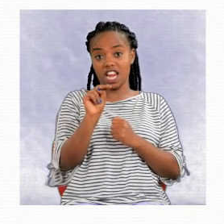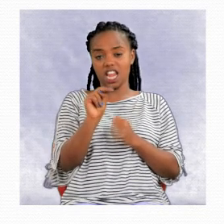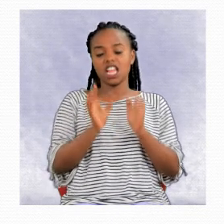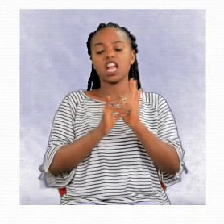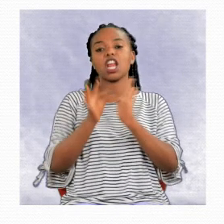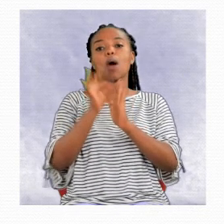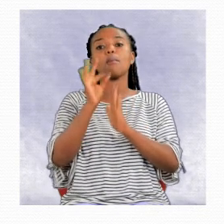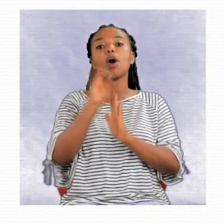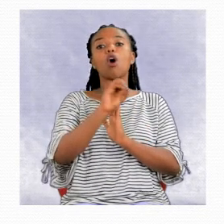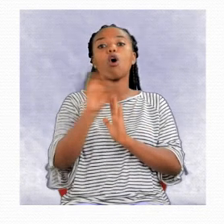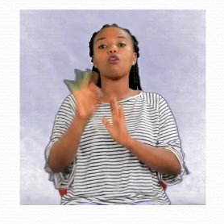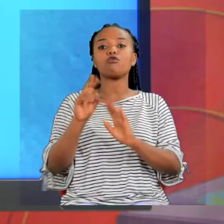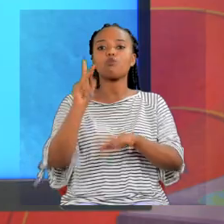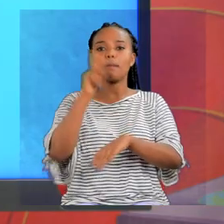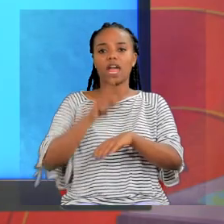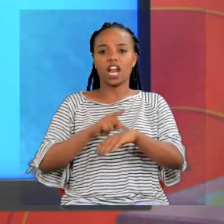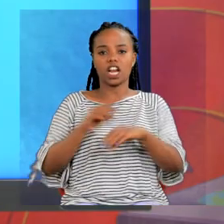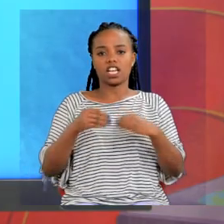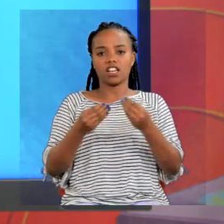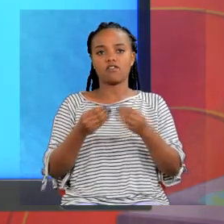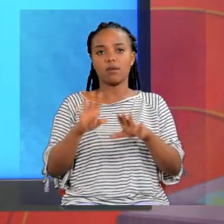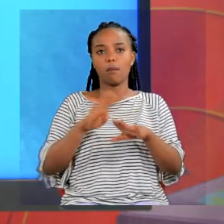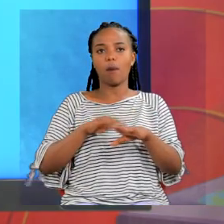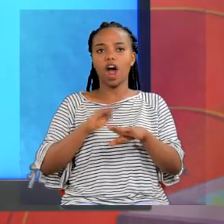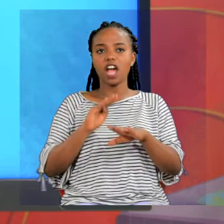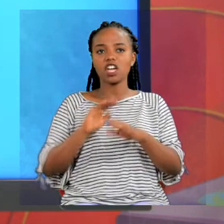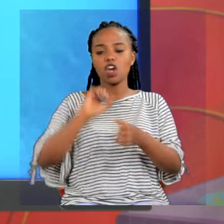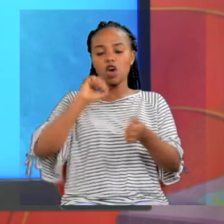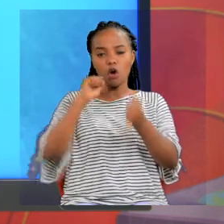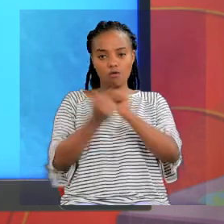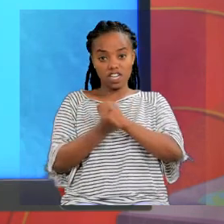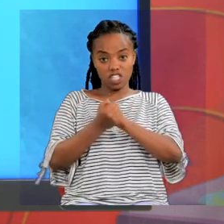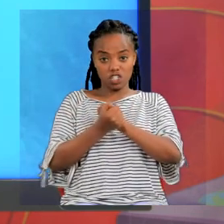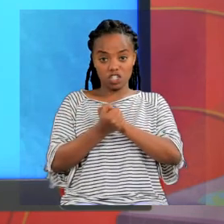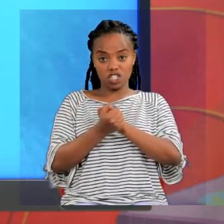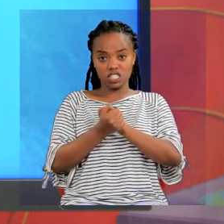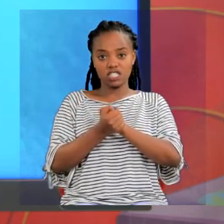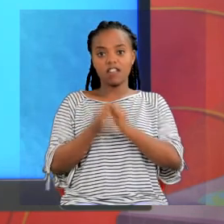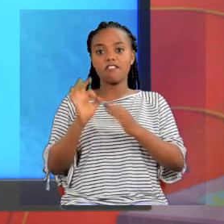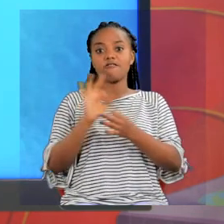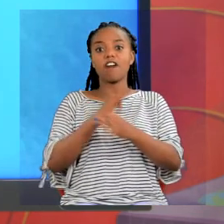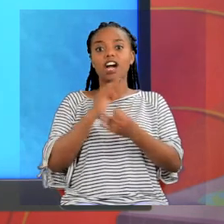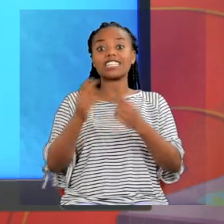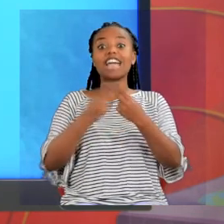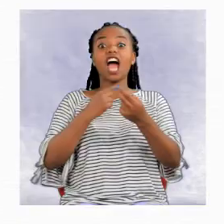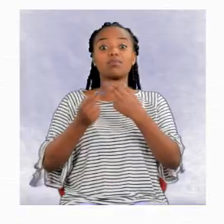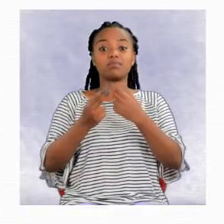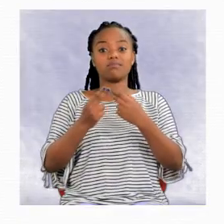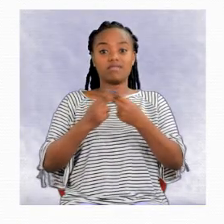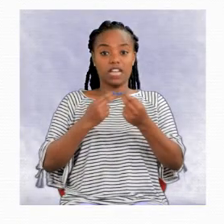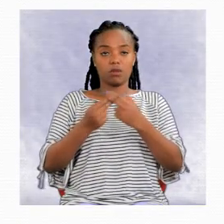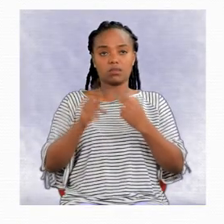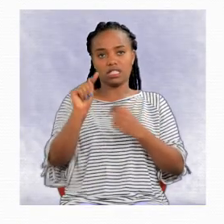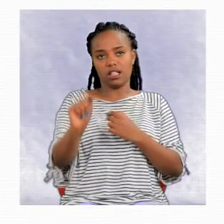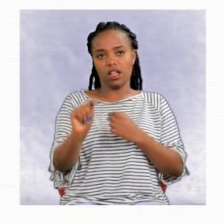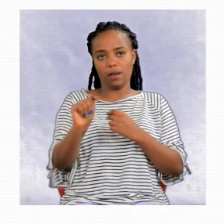is the number of periods it is given by. It is the conversion factor times time, where time is in year.